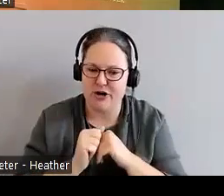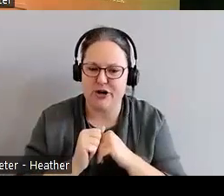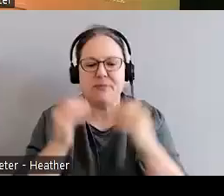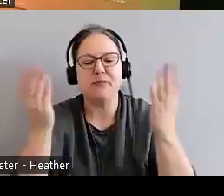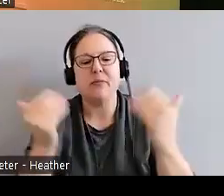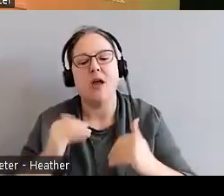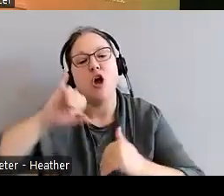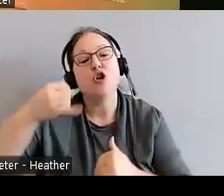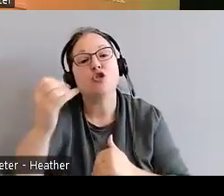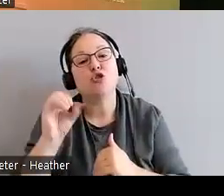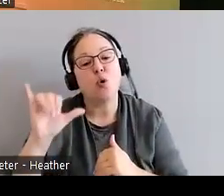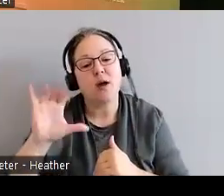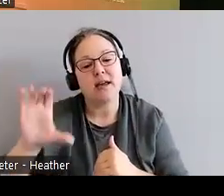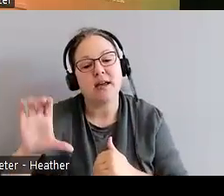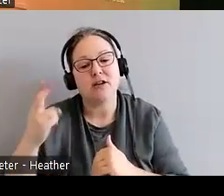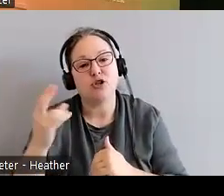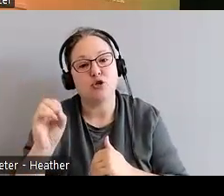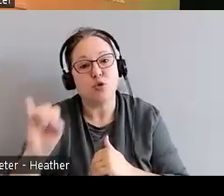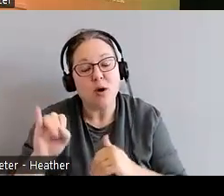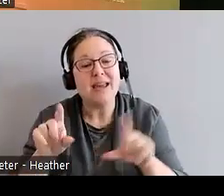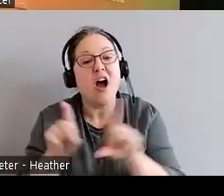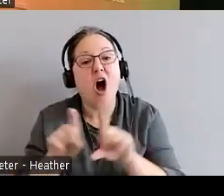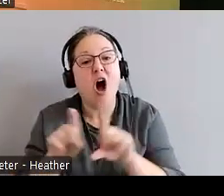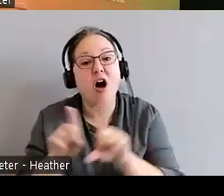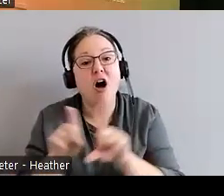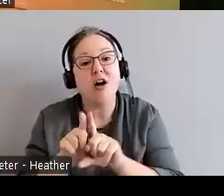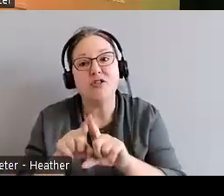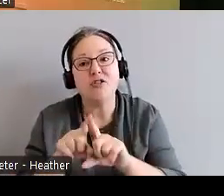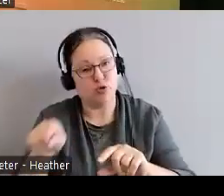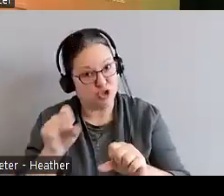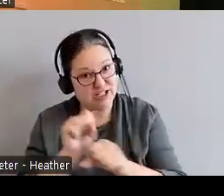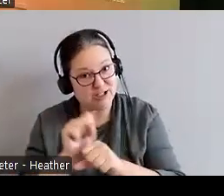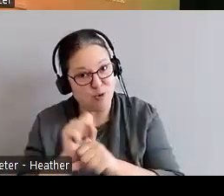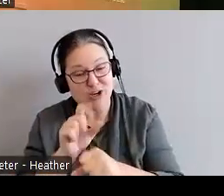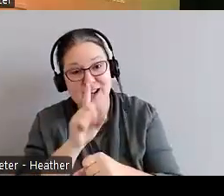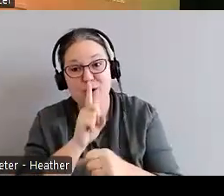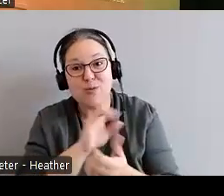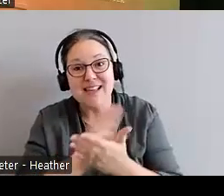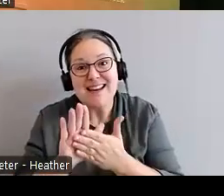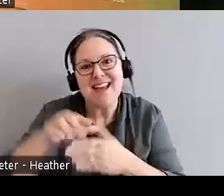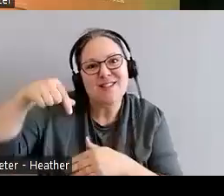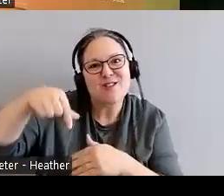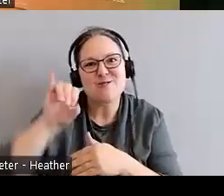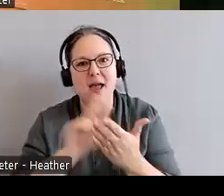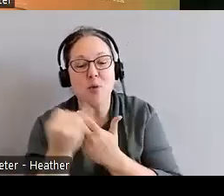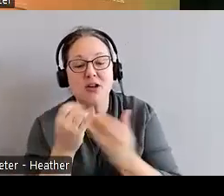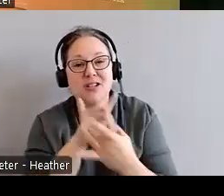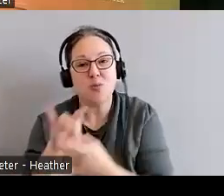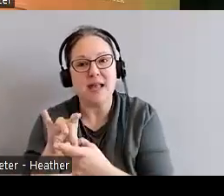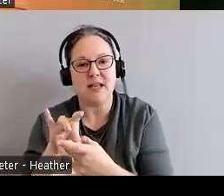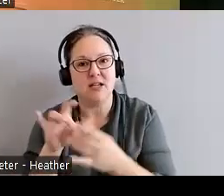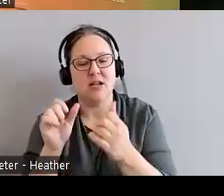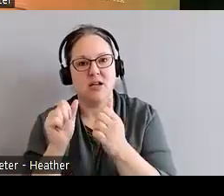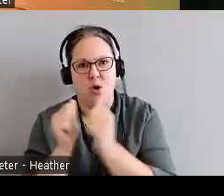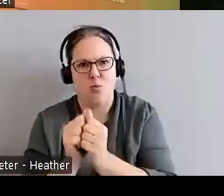these analyses, now is working on a very nice QI project related to addressing psychiatric issue